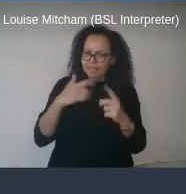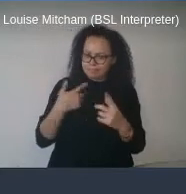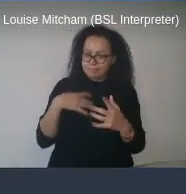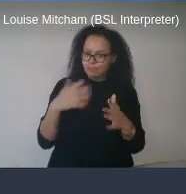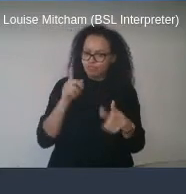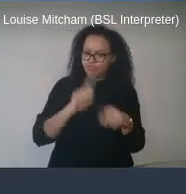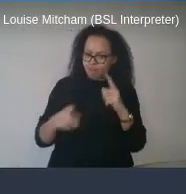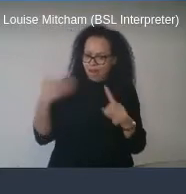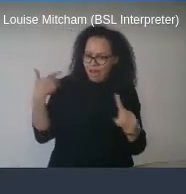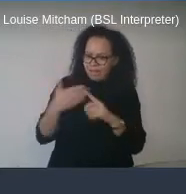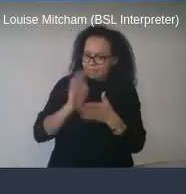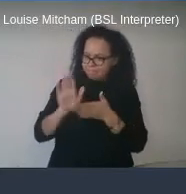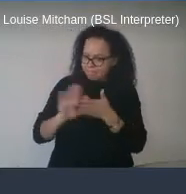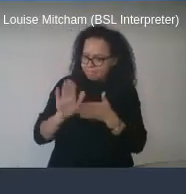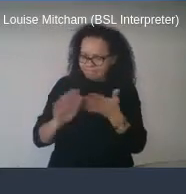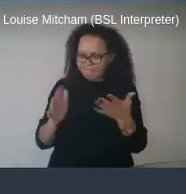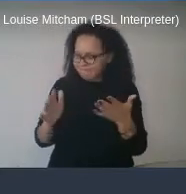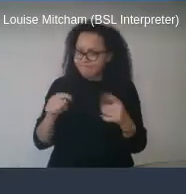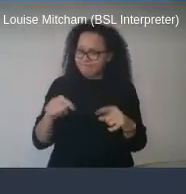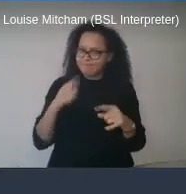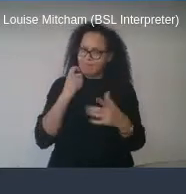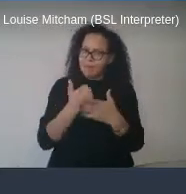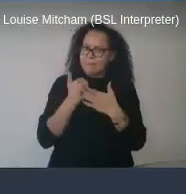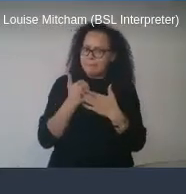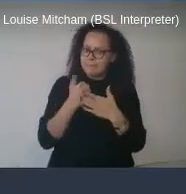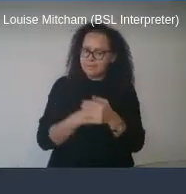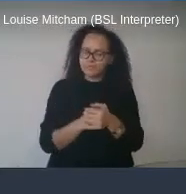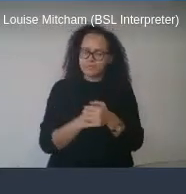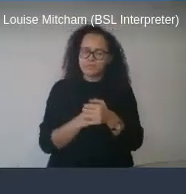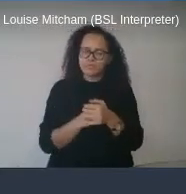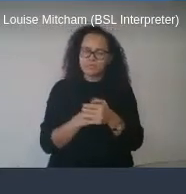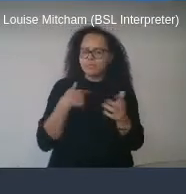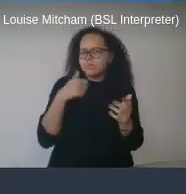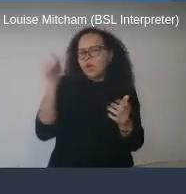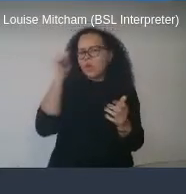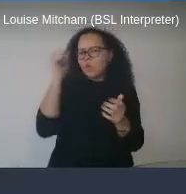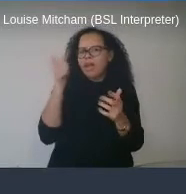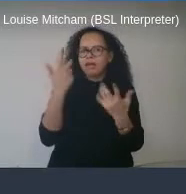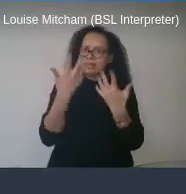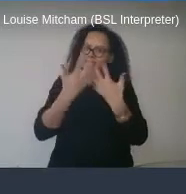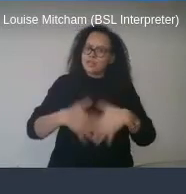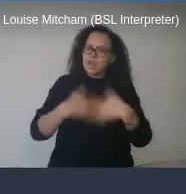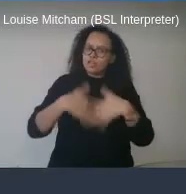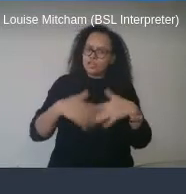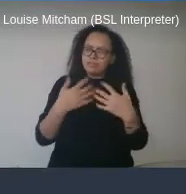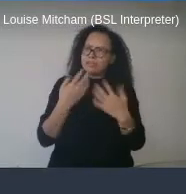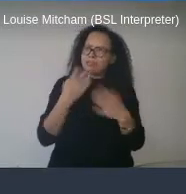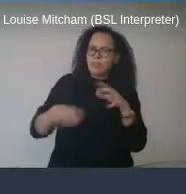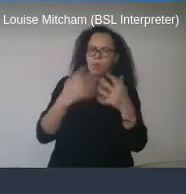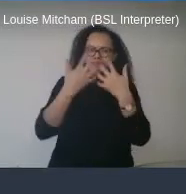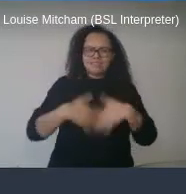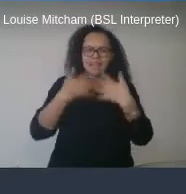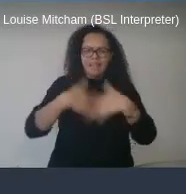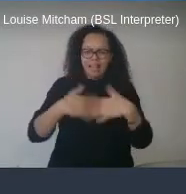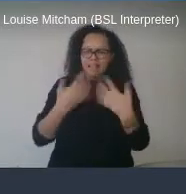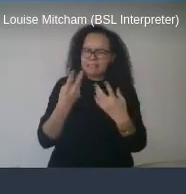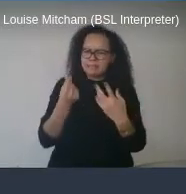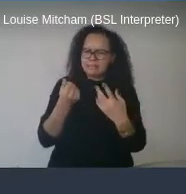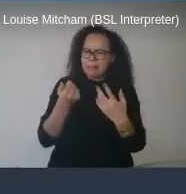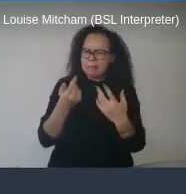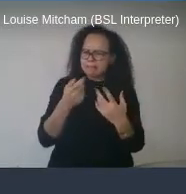time. Very aware that SportTech for some might be a very new term. So really in plain